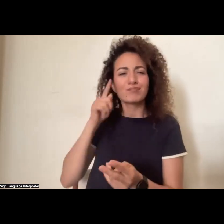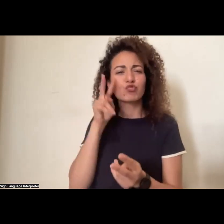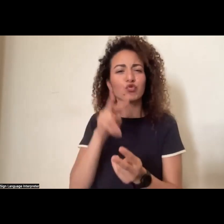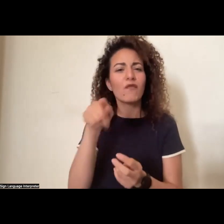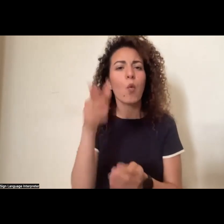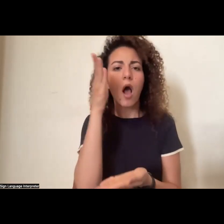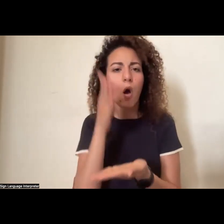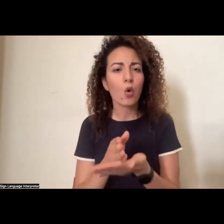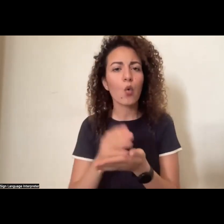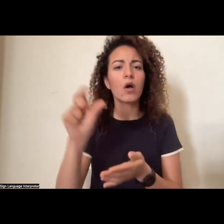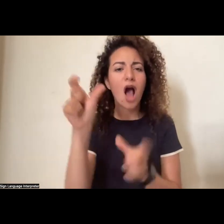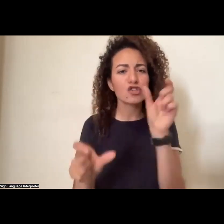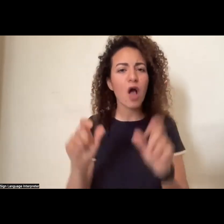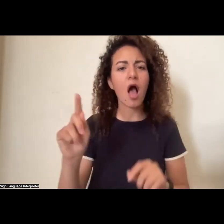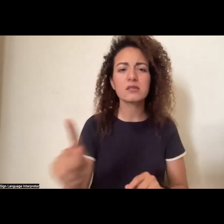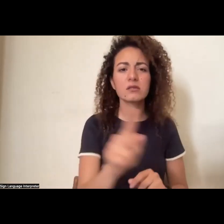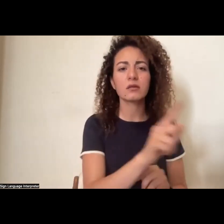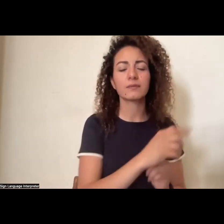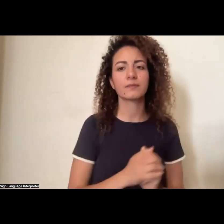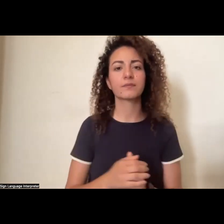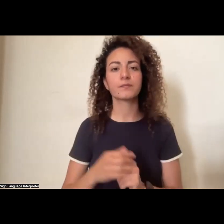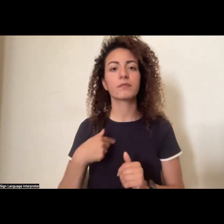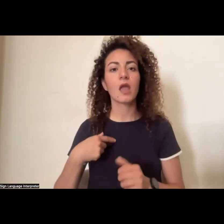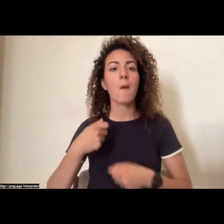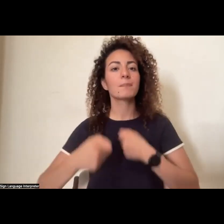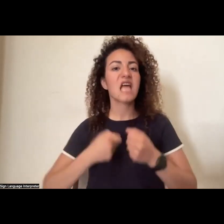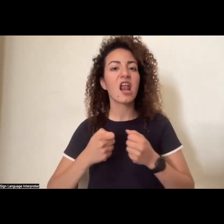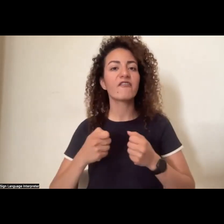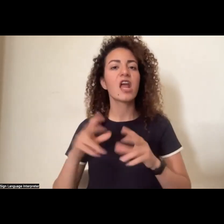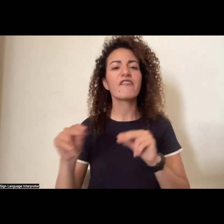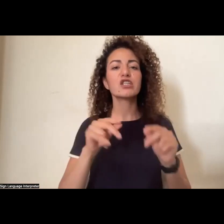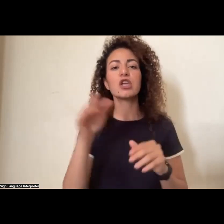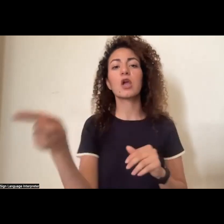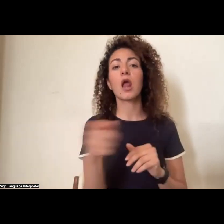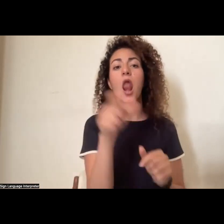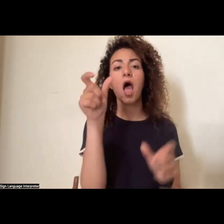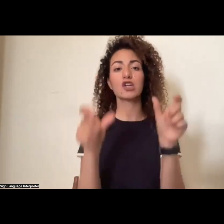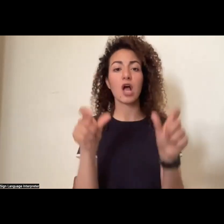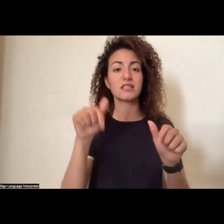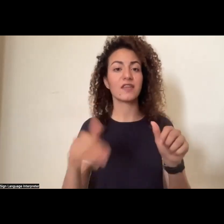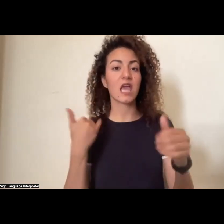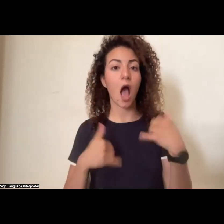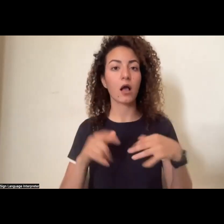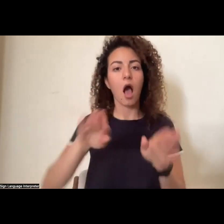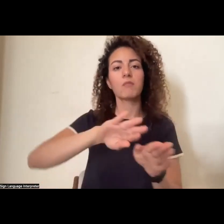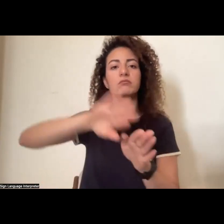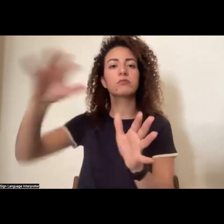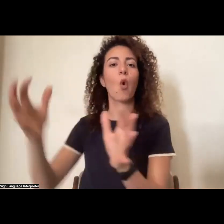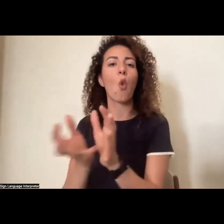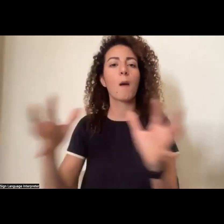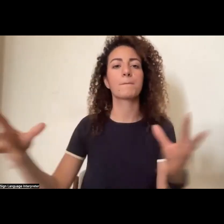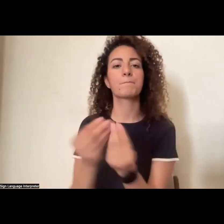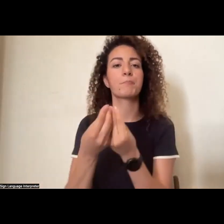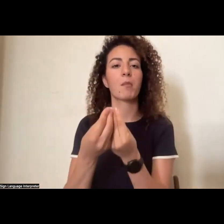we often deal with them as if they're like just one block, one social group. But mental disabilities